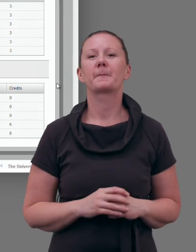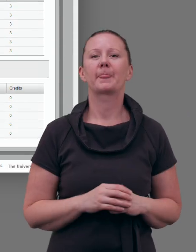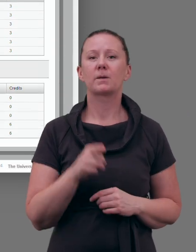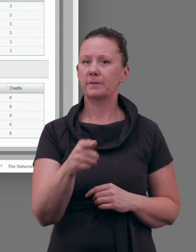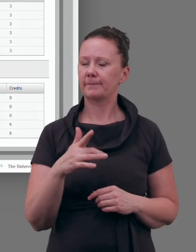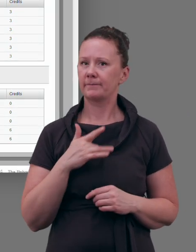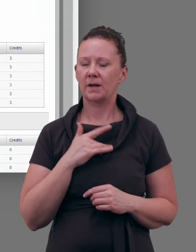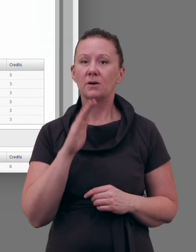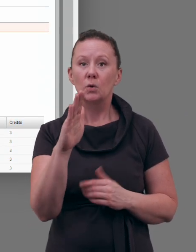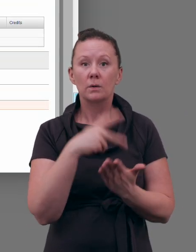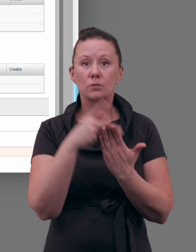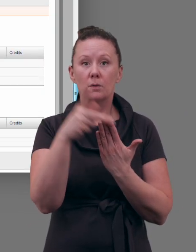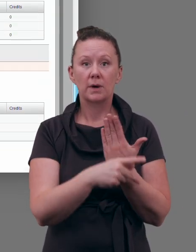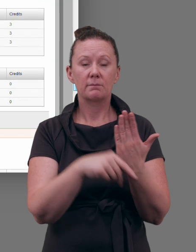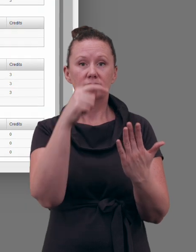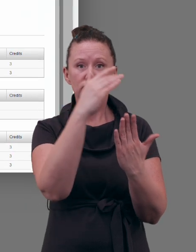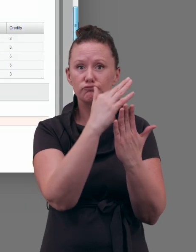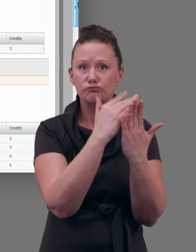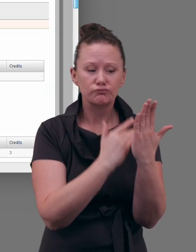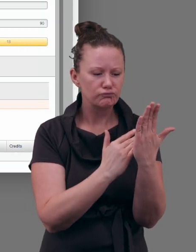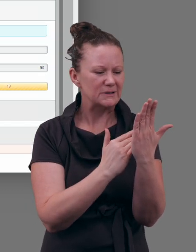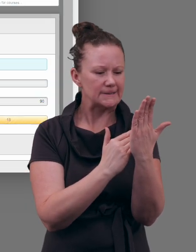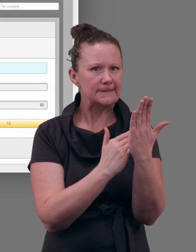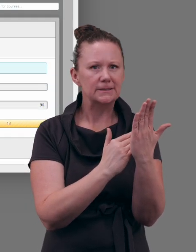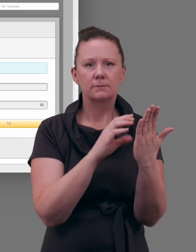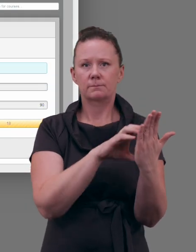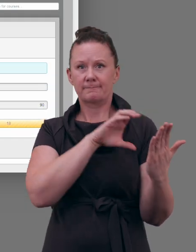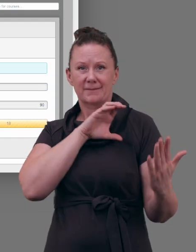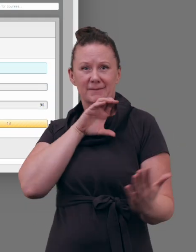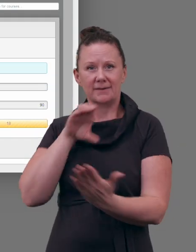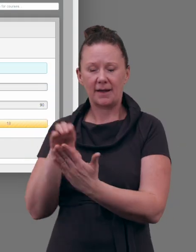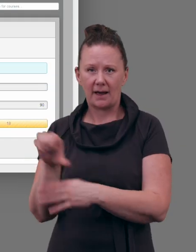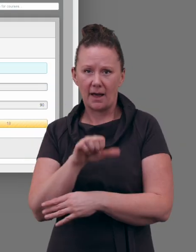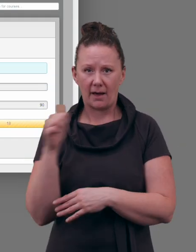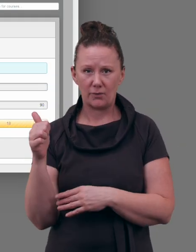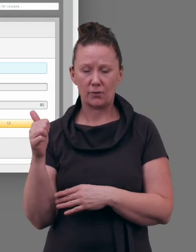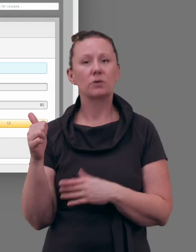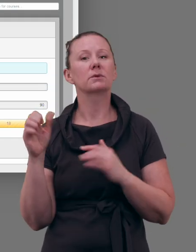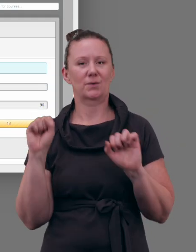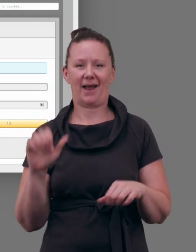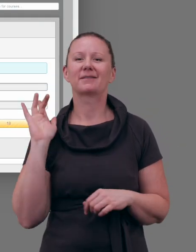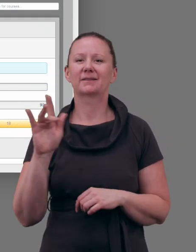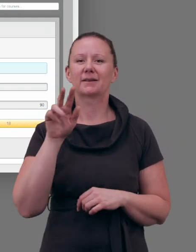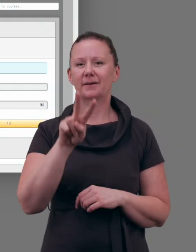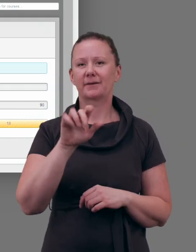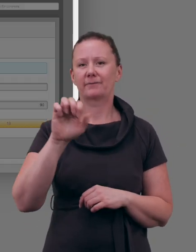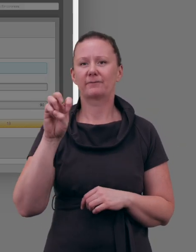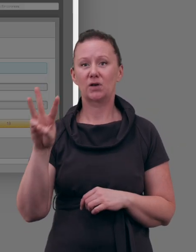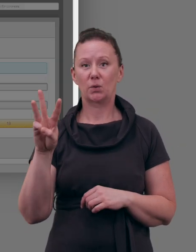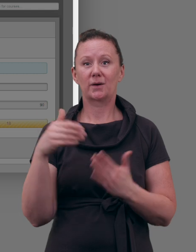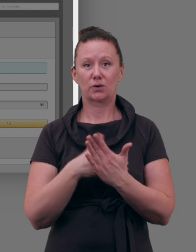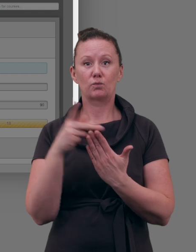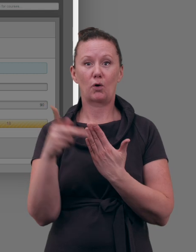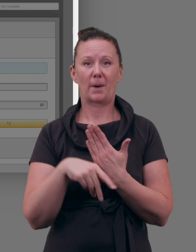of changing your program or just want to see how your courses can be used towards a different program, click View a New Program at the top of the page.